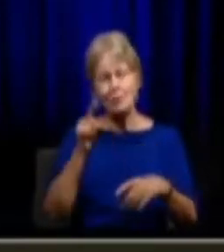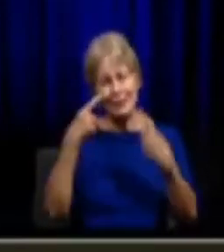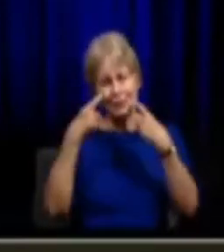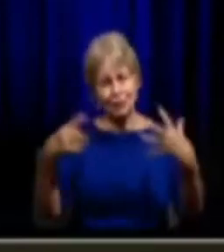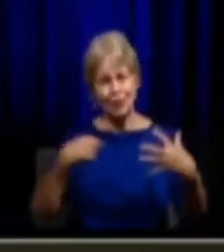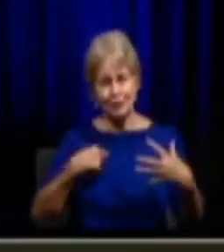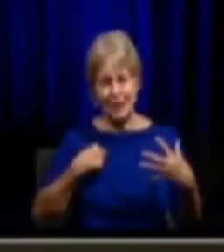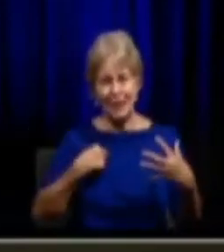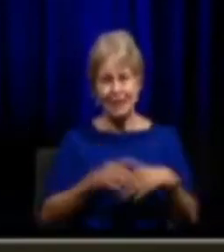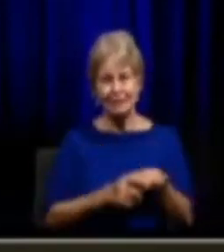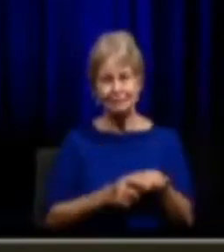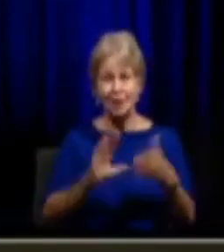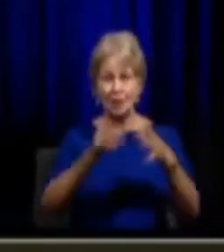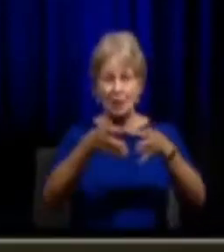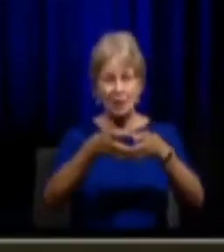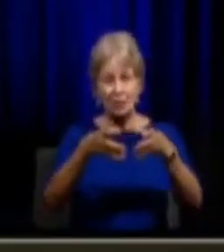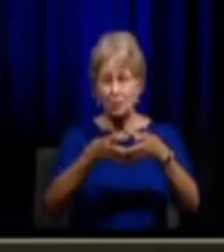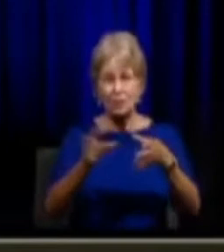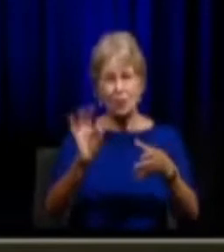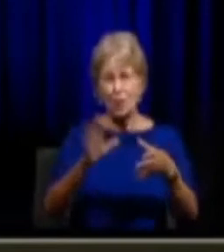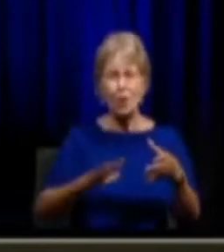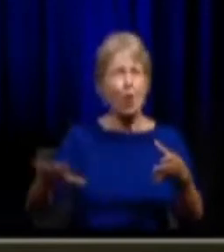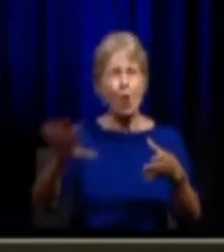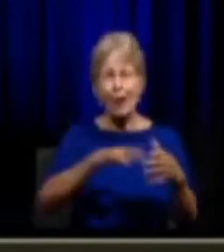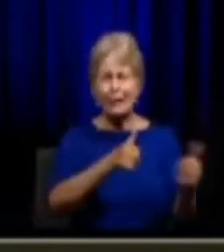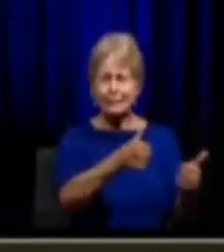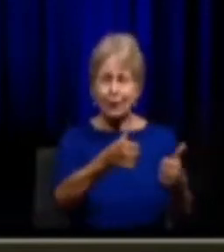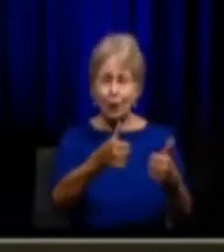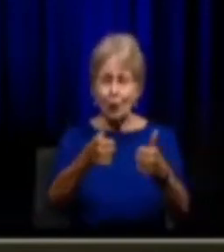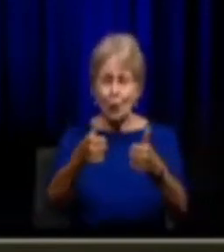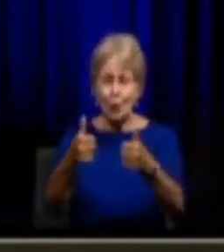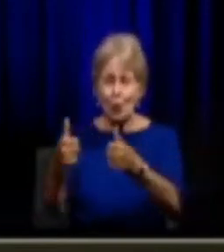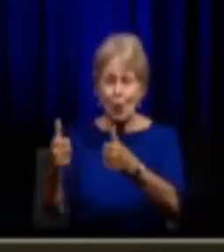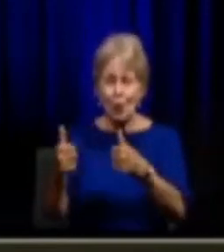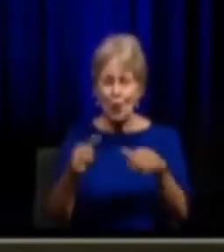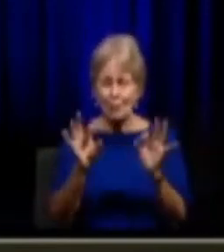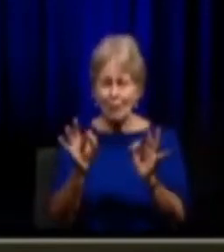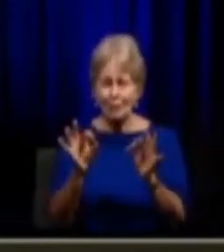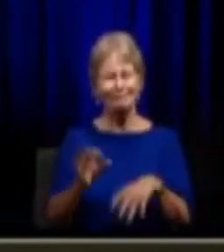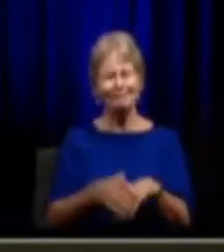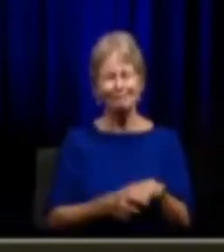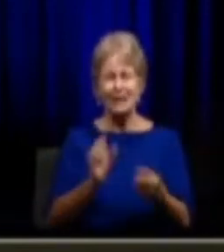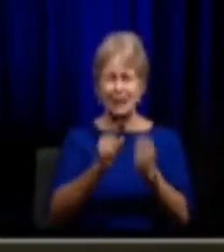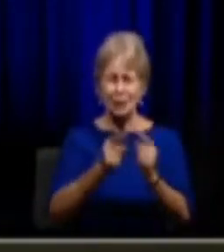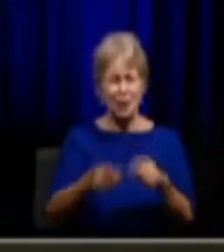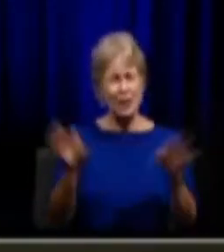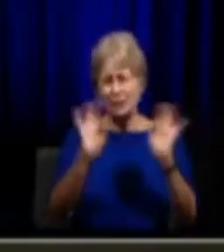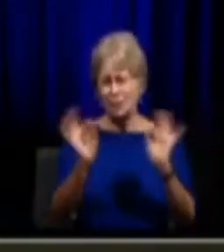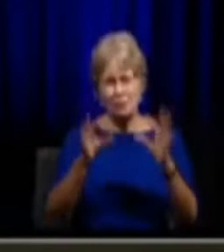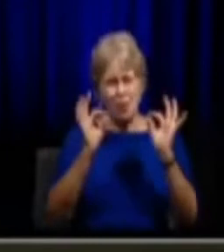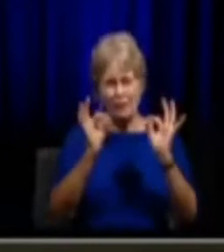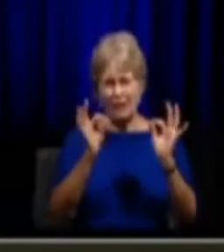that community is not always neat and tidy. It's imperfect. At times it's really tough and